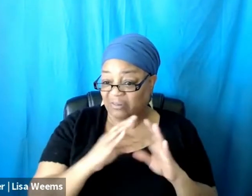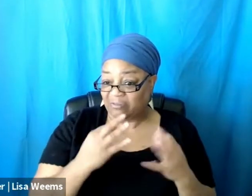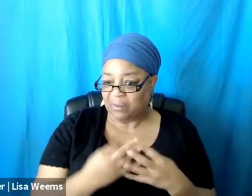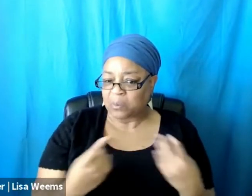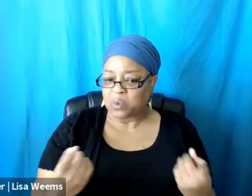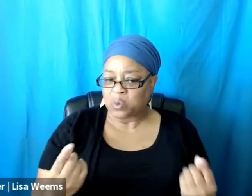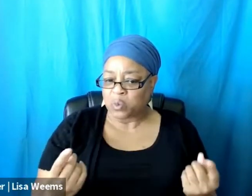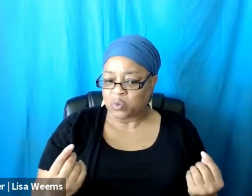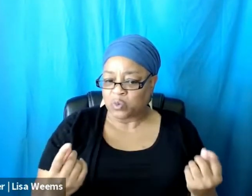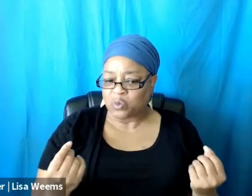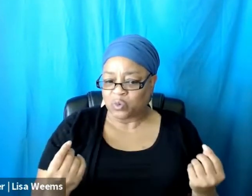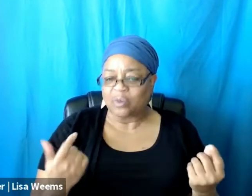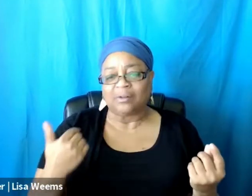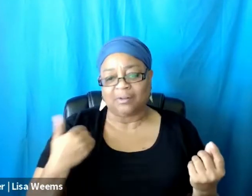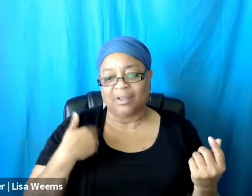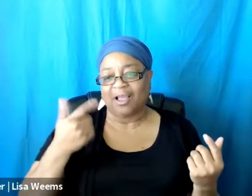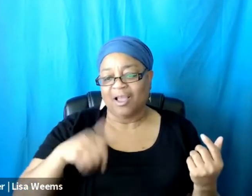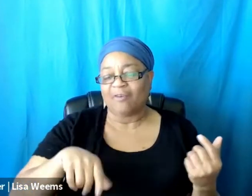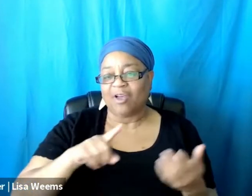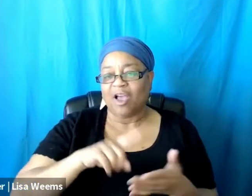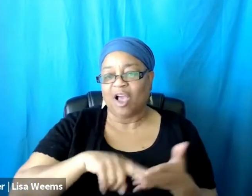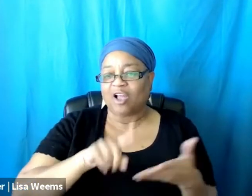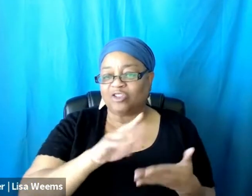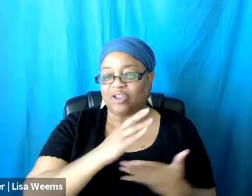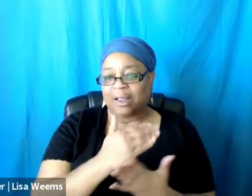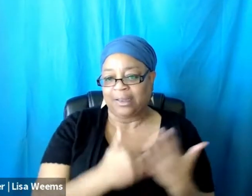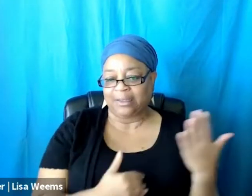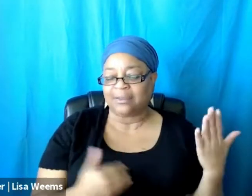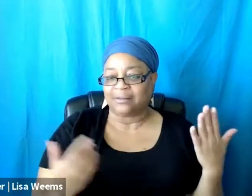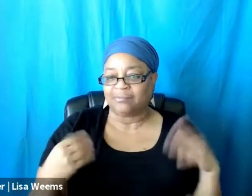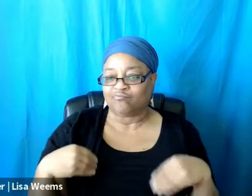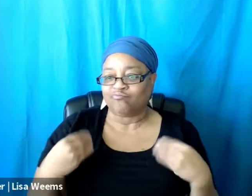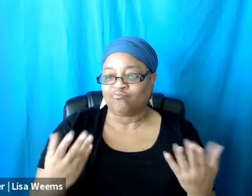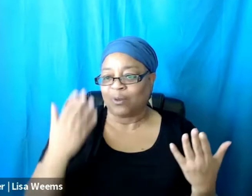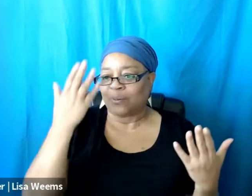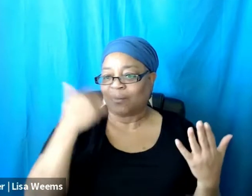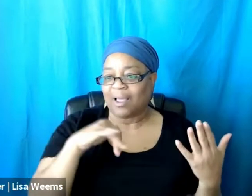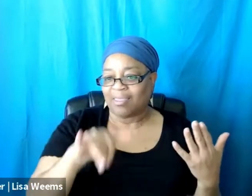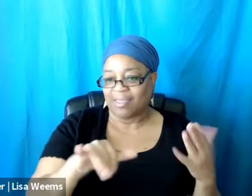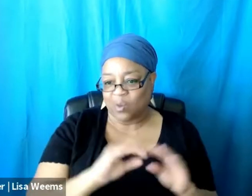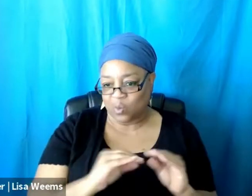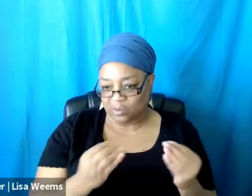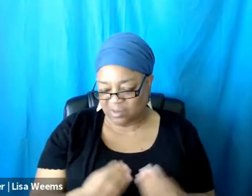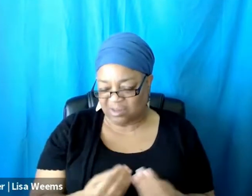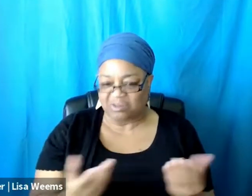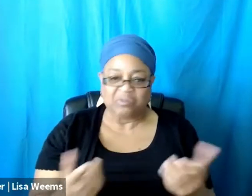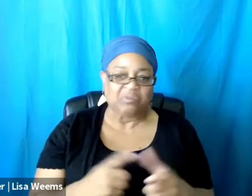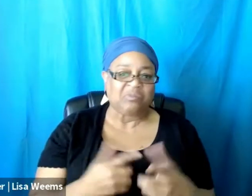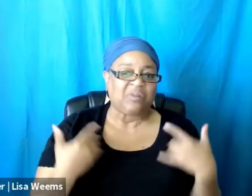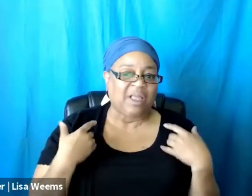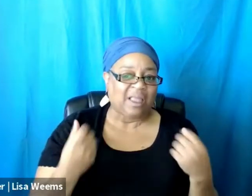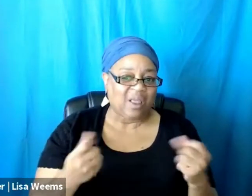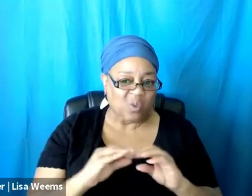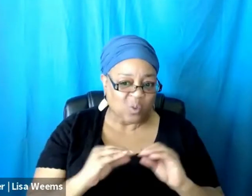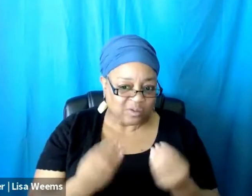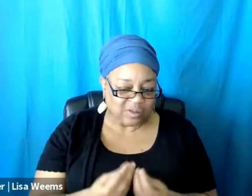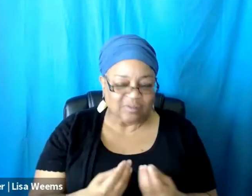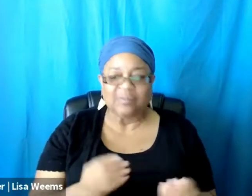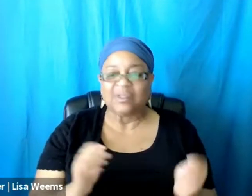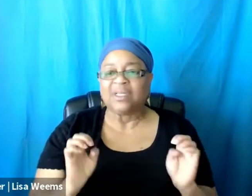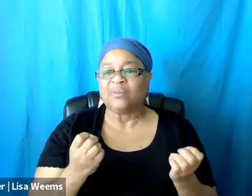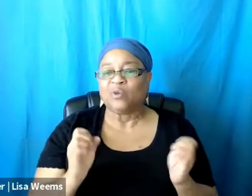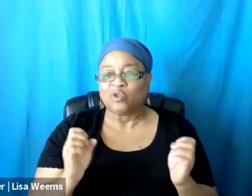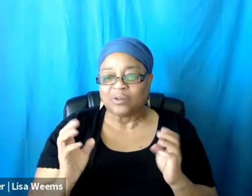that are put out by aging services organizations, public health organizations, emergency management planners, and